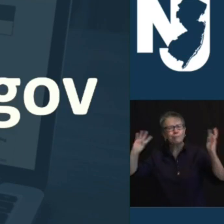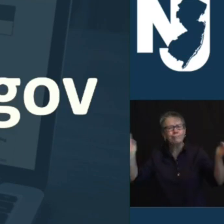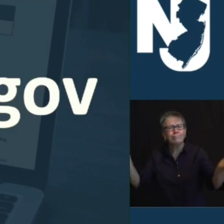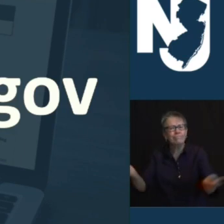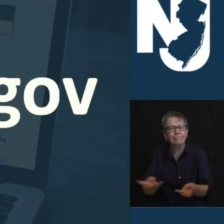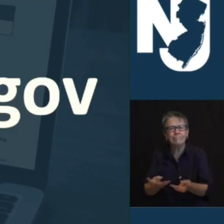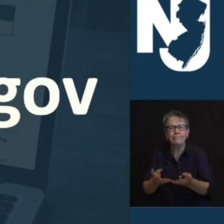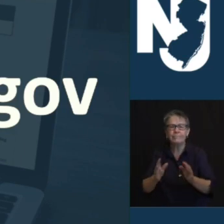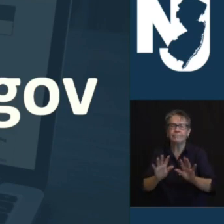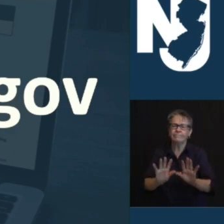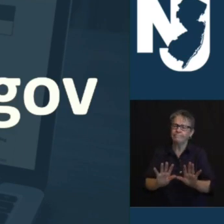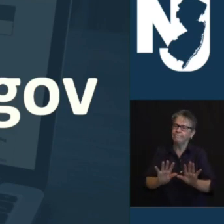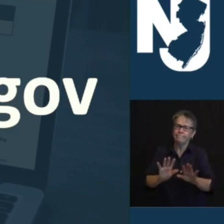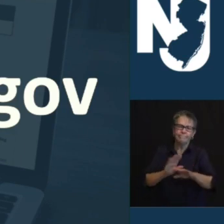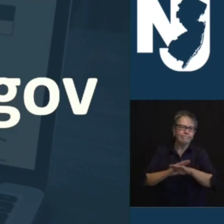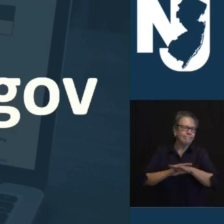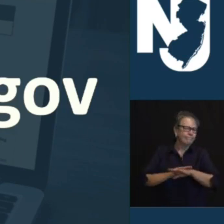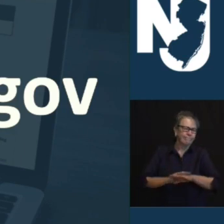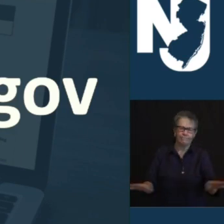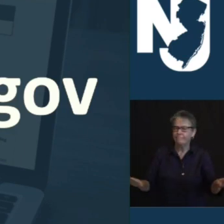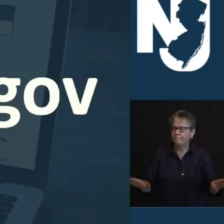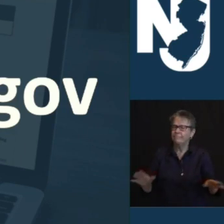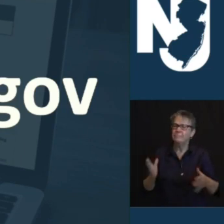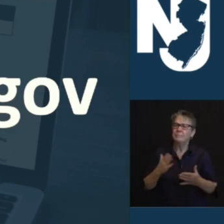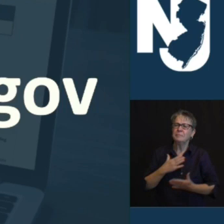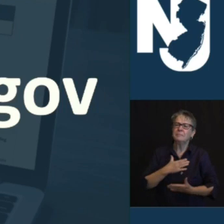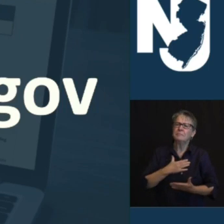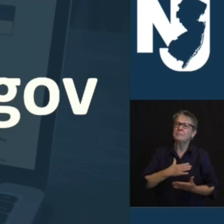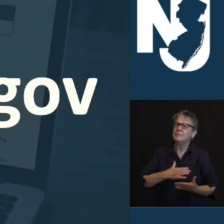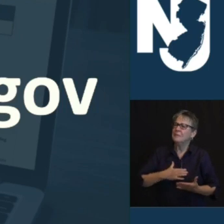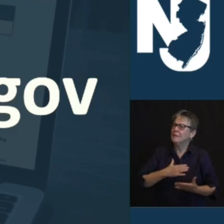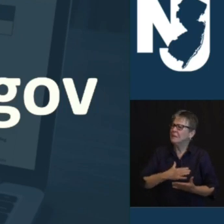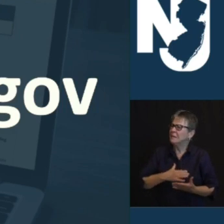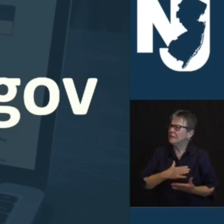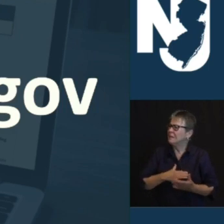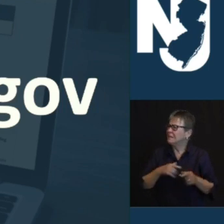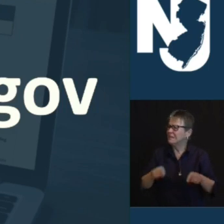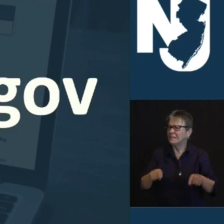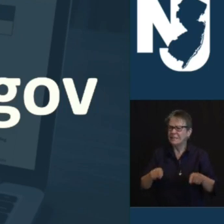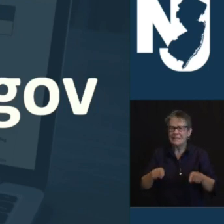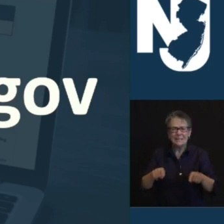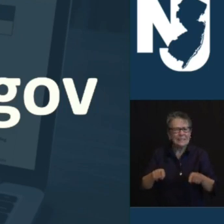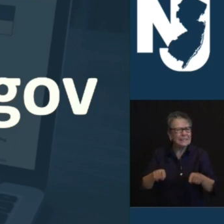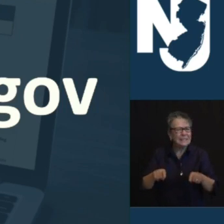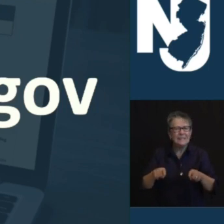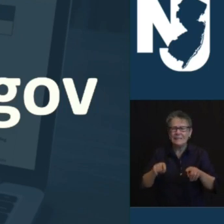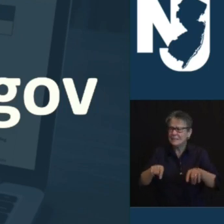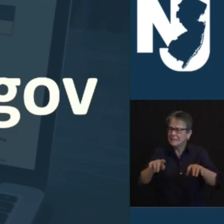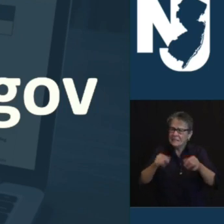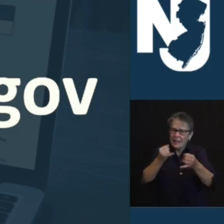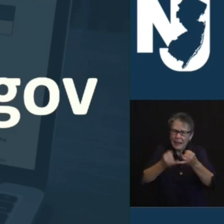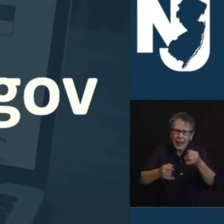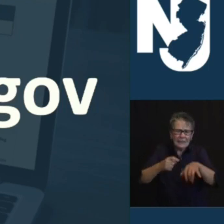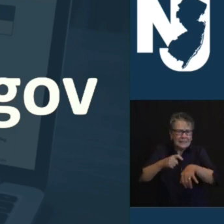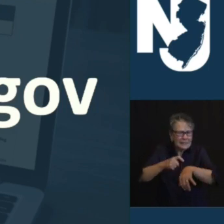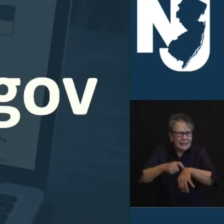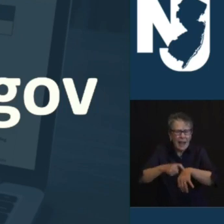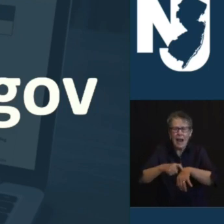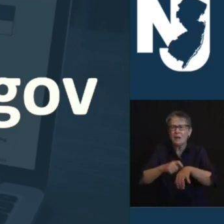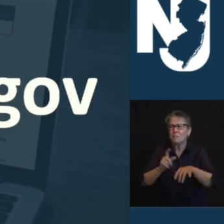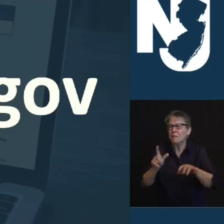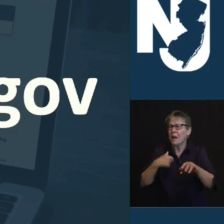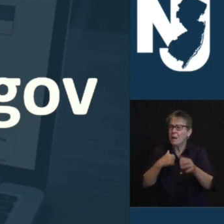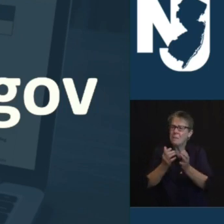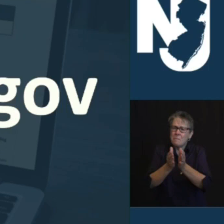table. Please, we urge you one last time to think beyond this holiday and past yourself to the days yet to